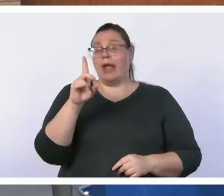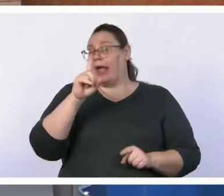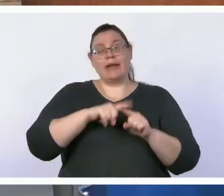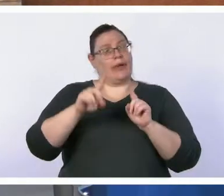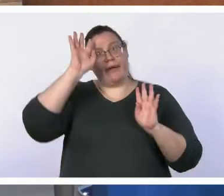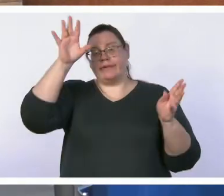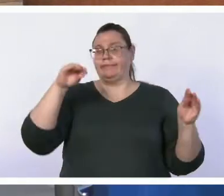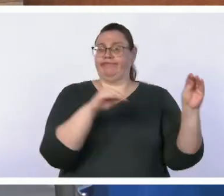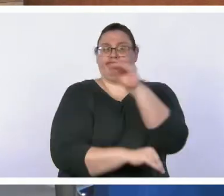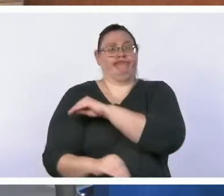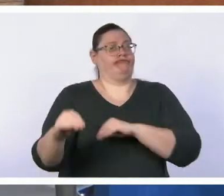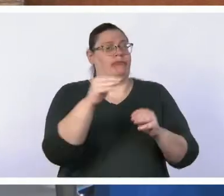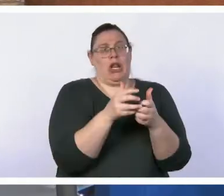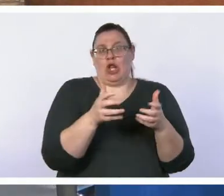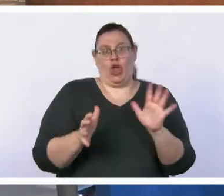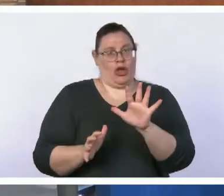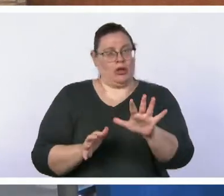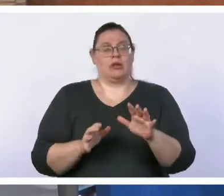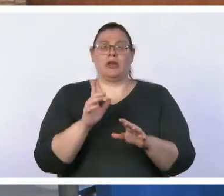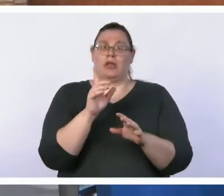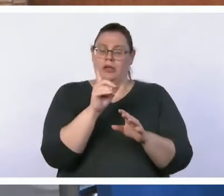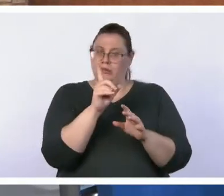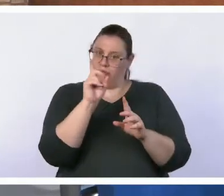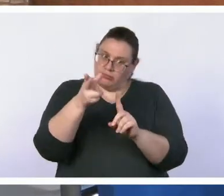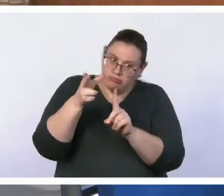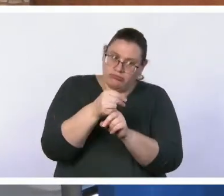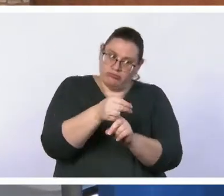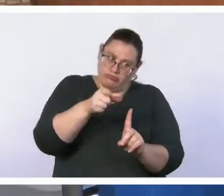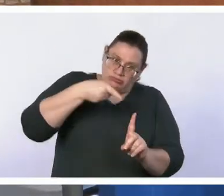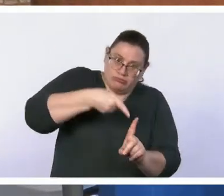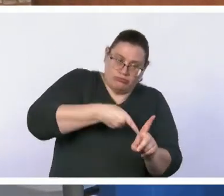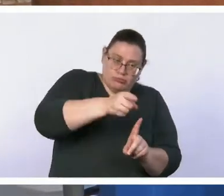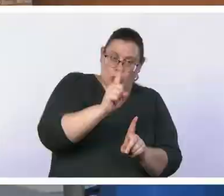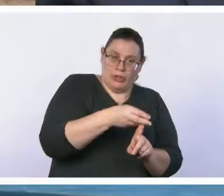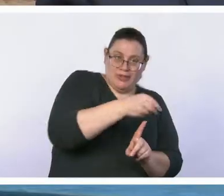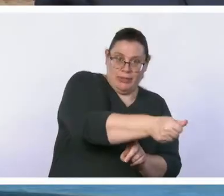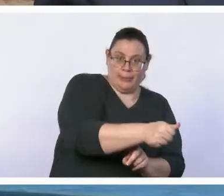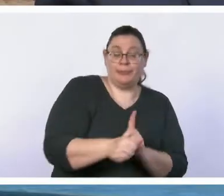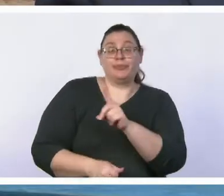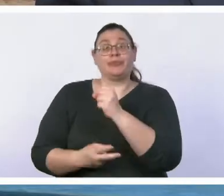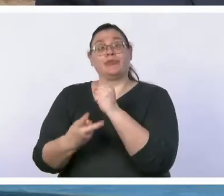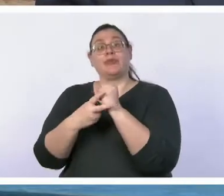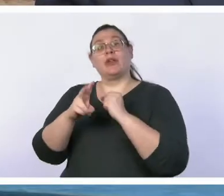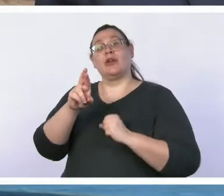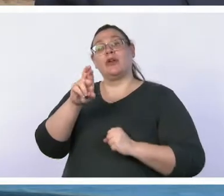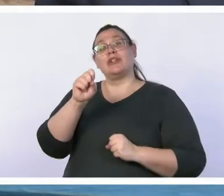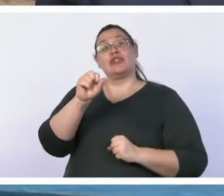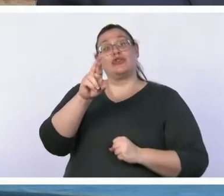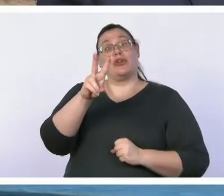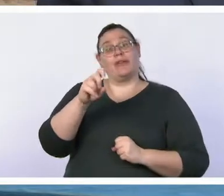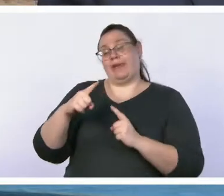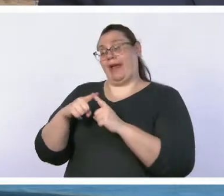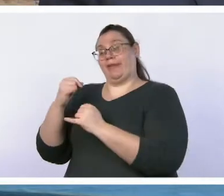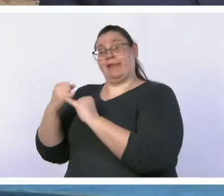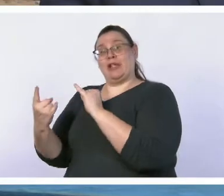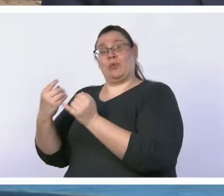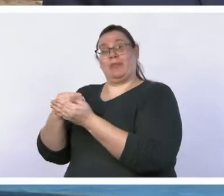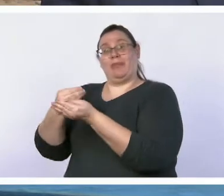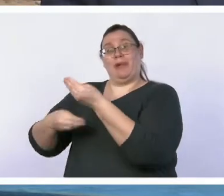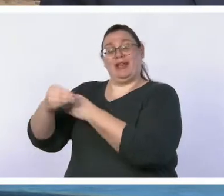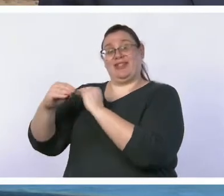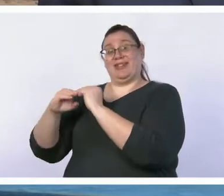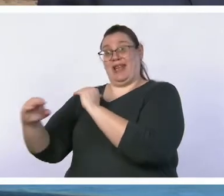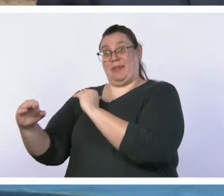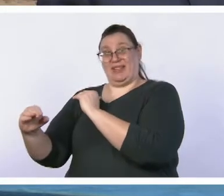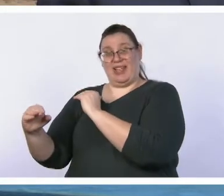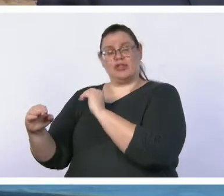around a great deal. They have to be spent for limited purposes. Now, the reserve fund and the budget stabilization fund are